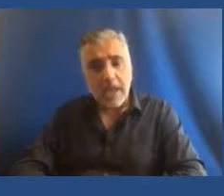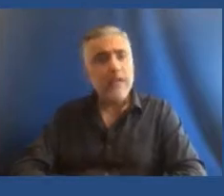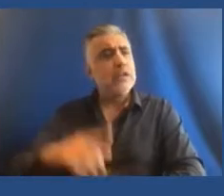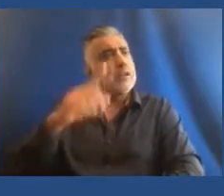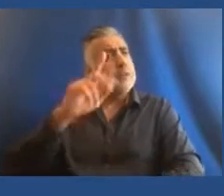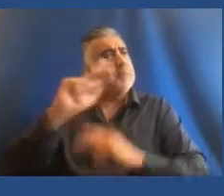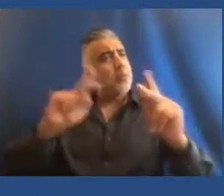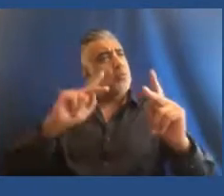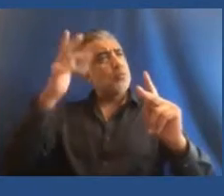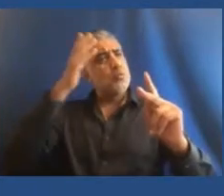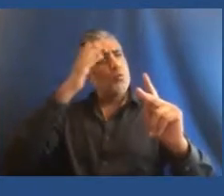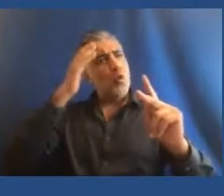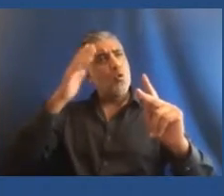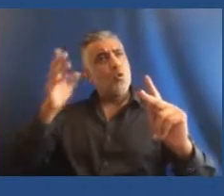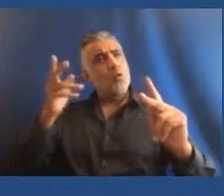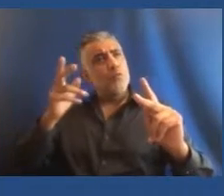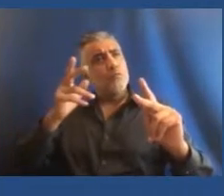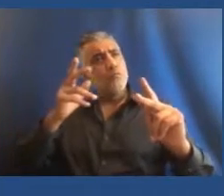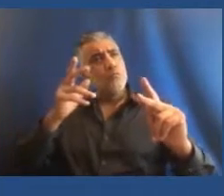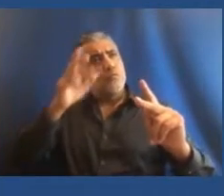Cross.